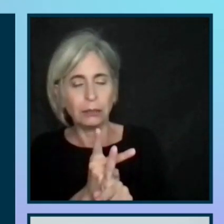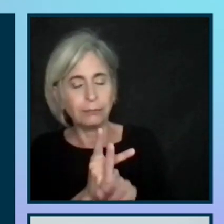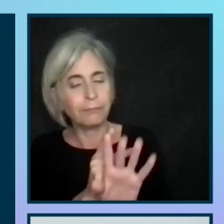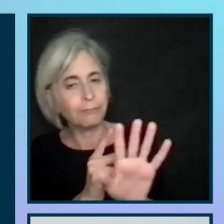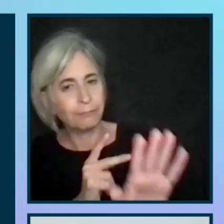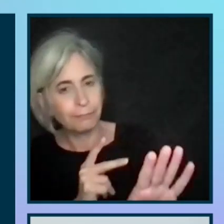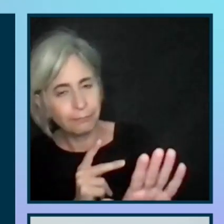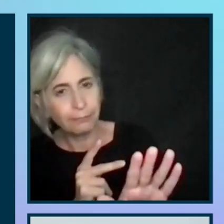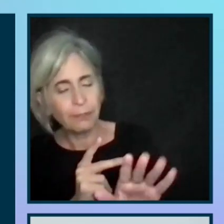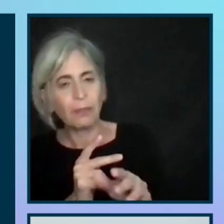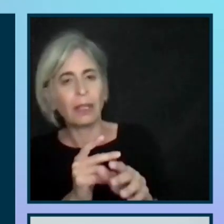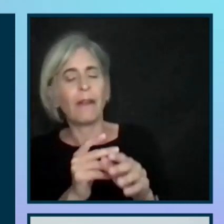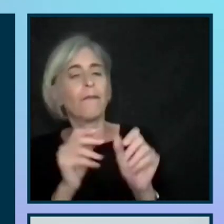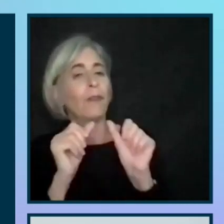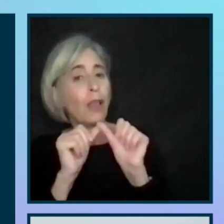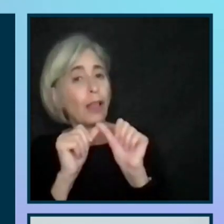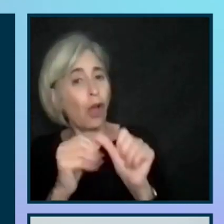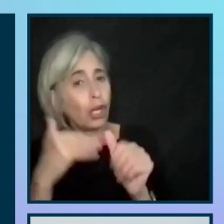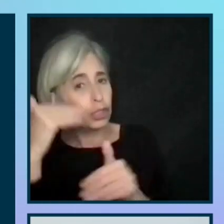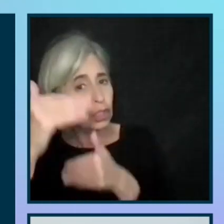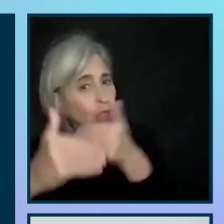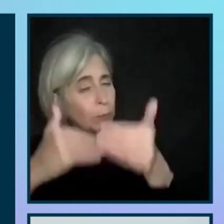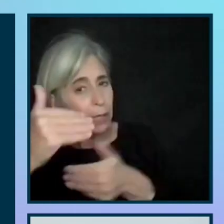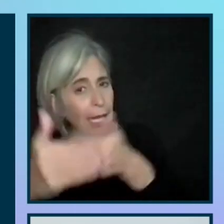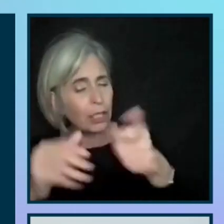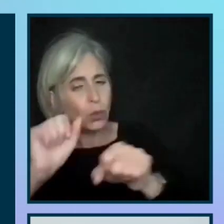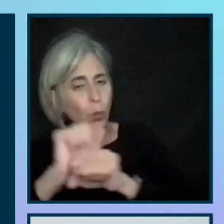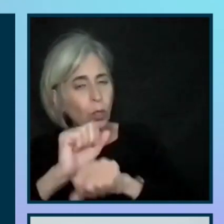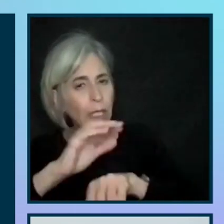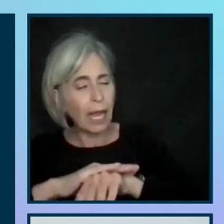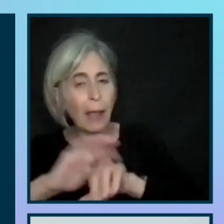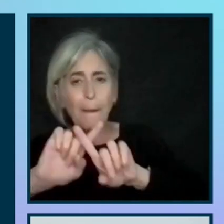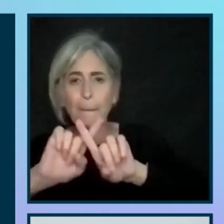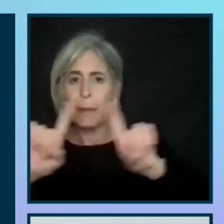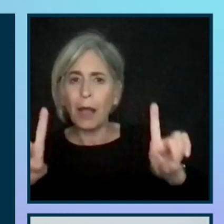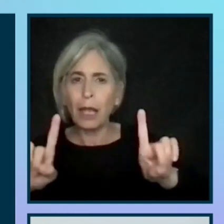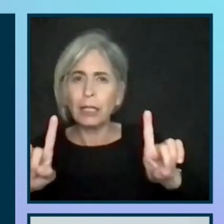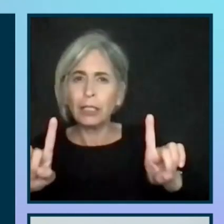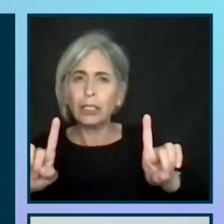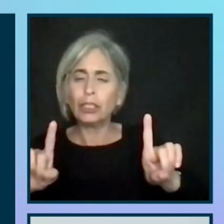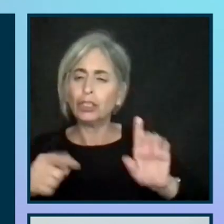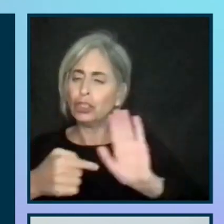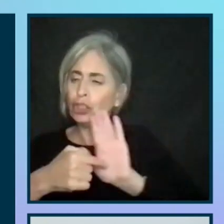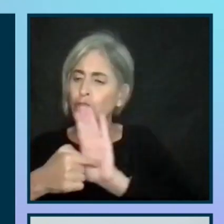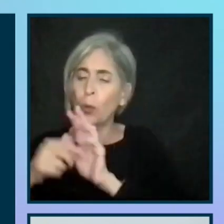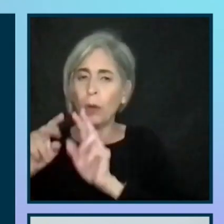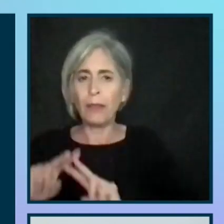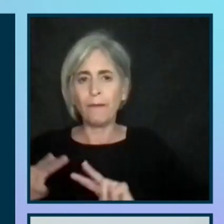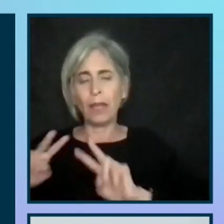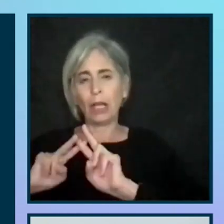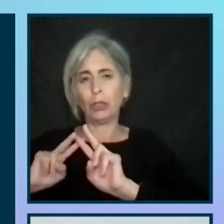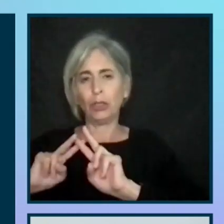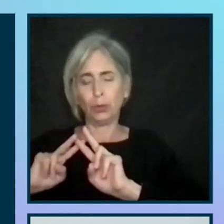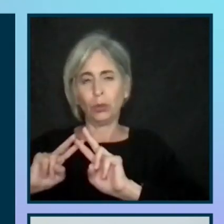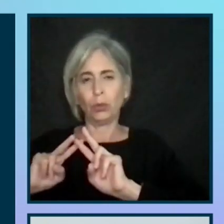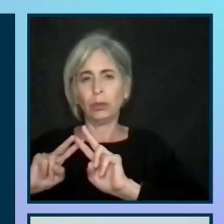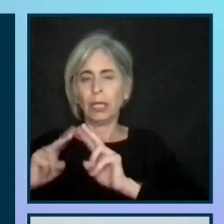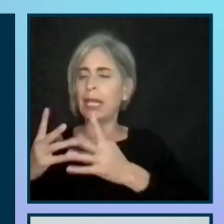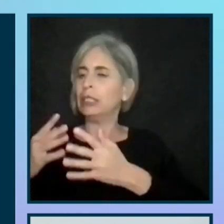is a long-term plan that you work on. But you can demonstrate some value by tackling low-hanging fruits in the